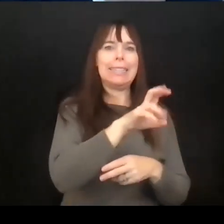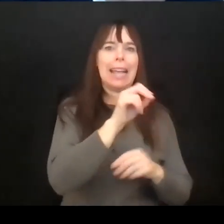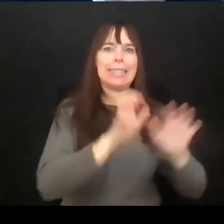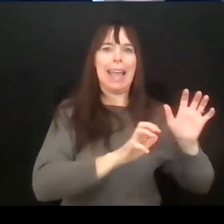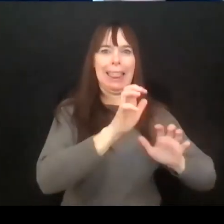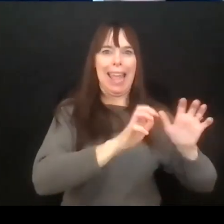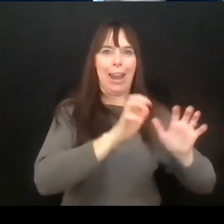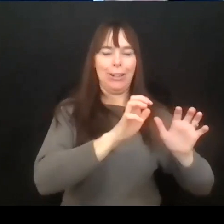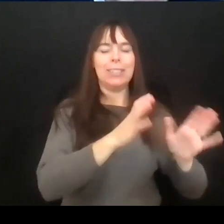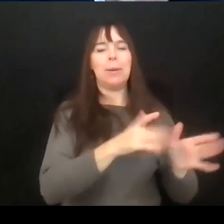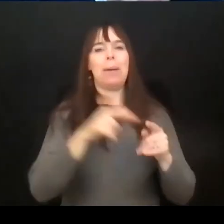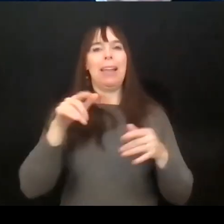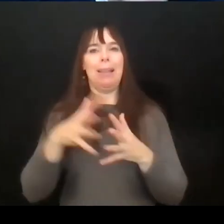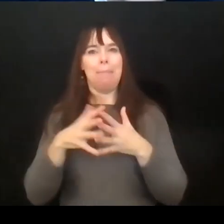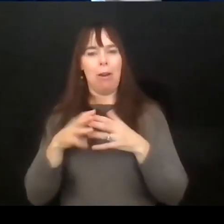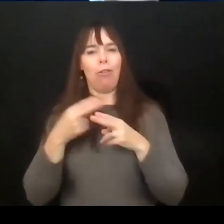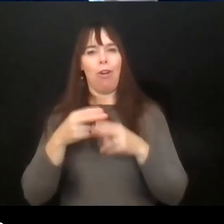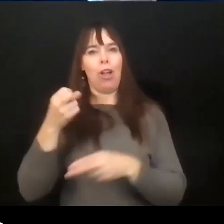Mexico.